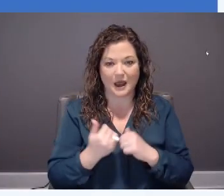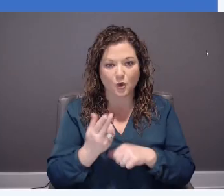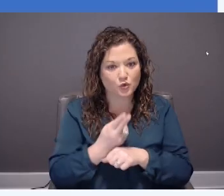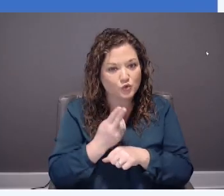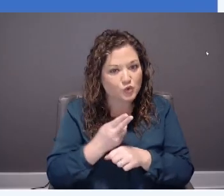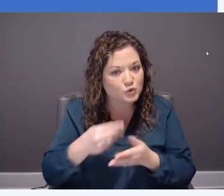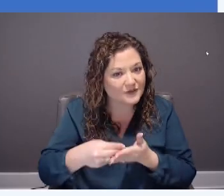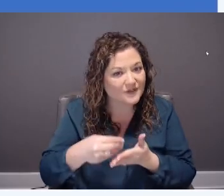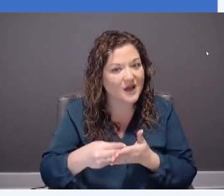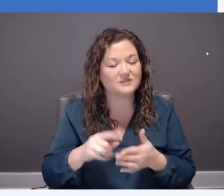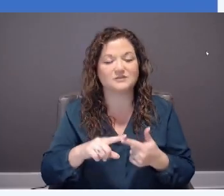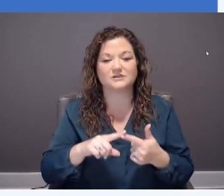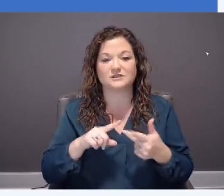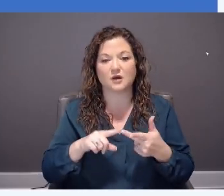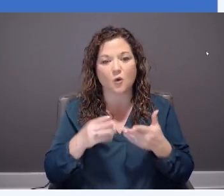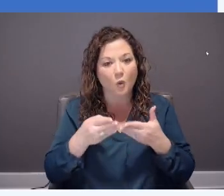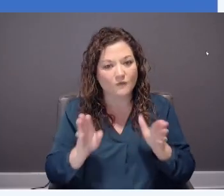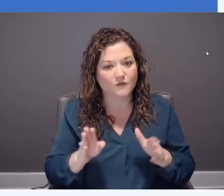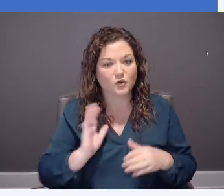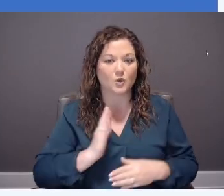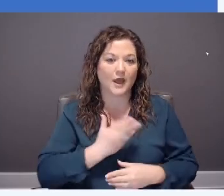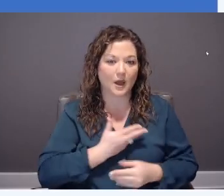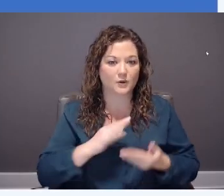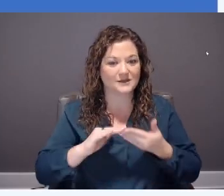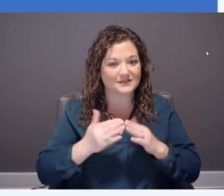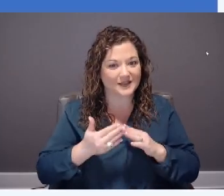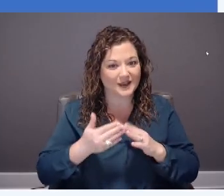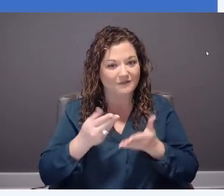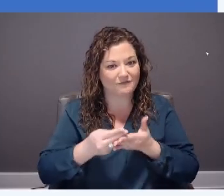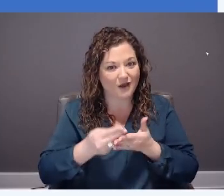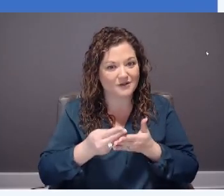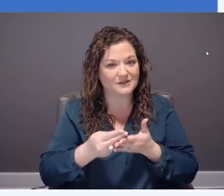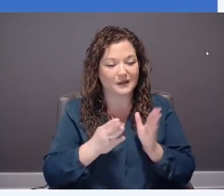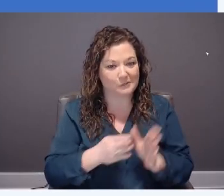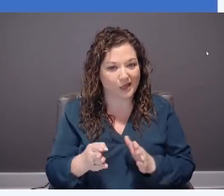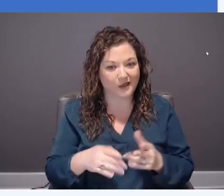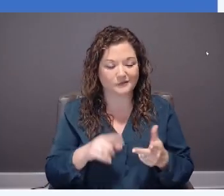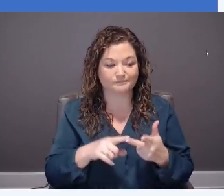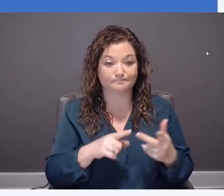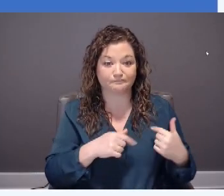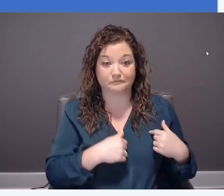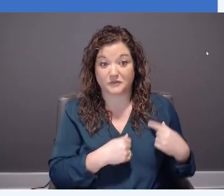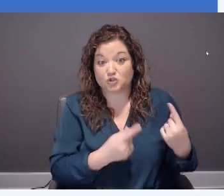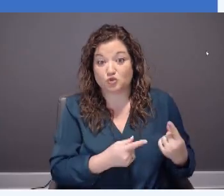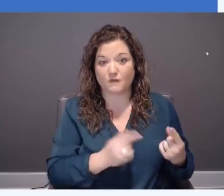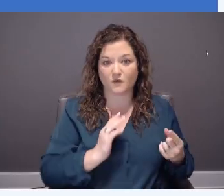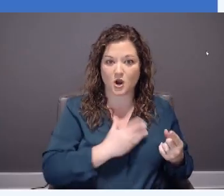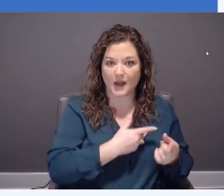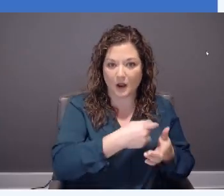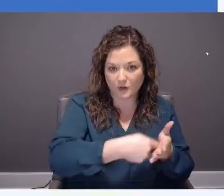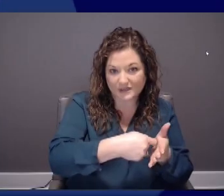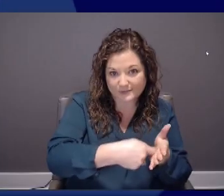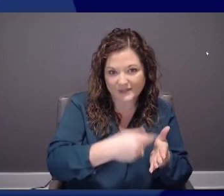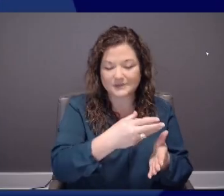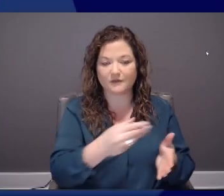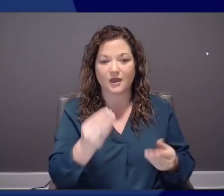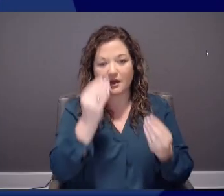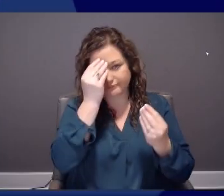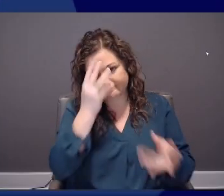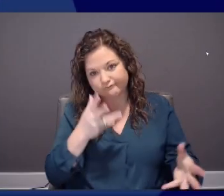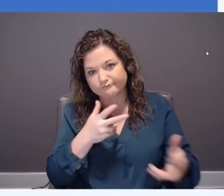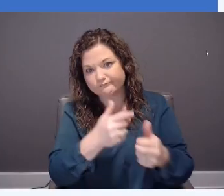of our city funding plan, talking about our expenses to date, and providing a project status update.